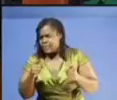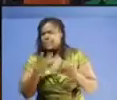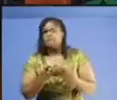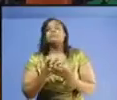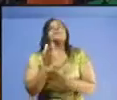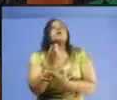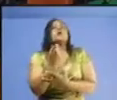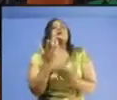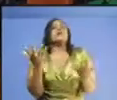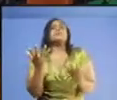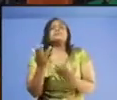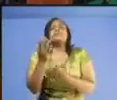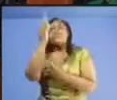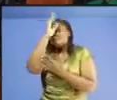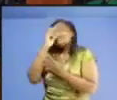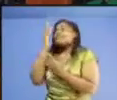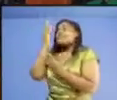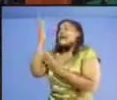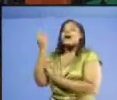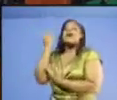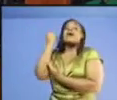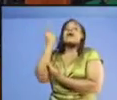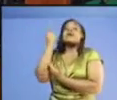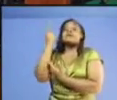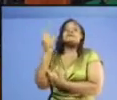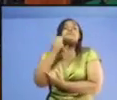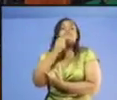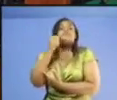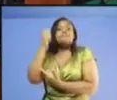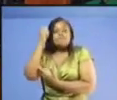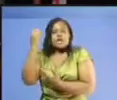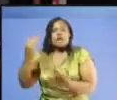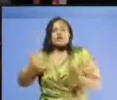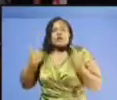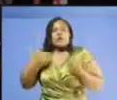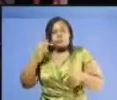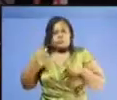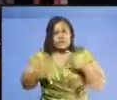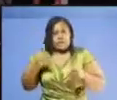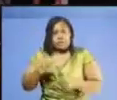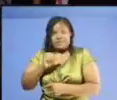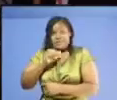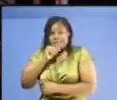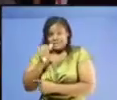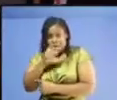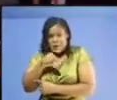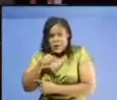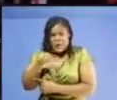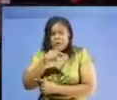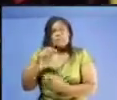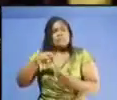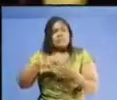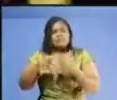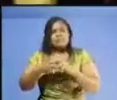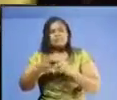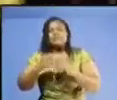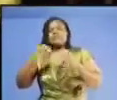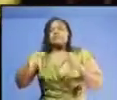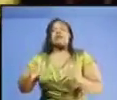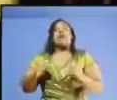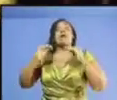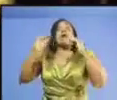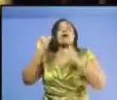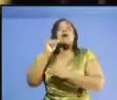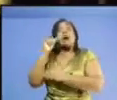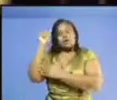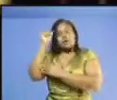Because you see, God understands teenagers. Listen to me. It's not just a teenage problem. They're grown folk who